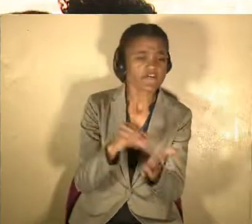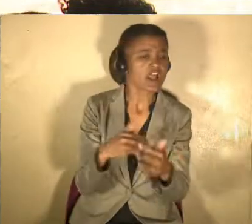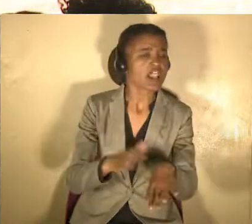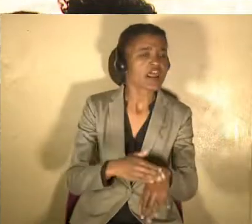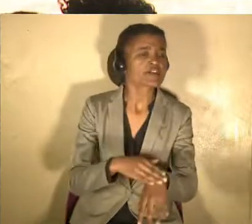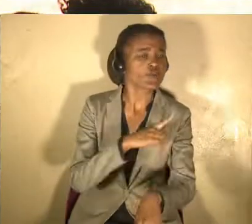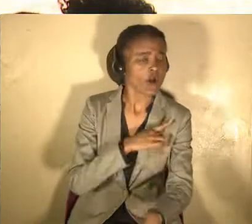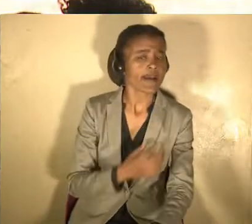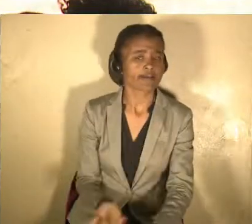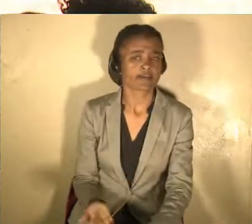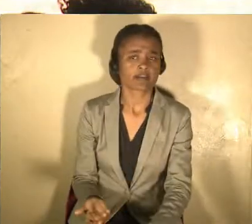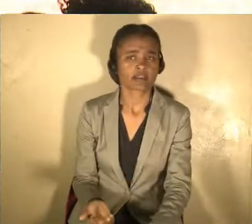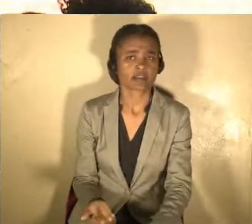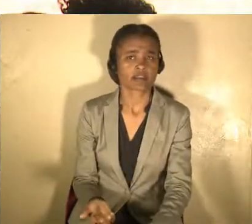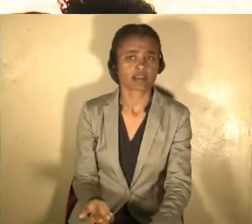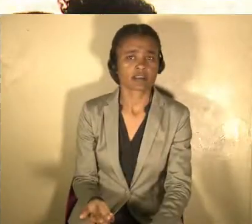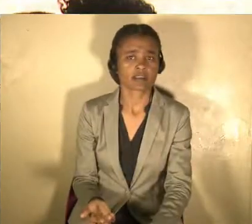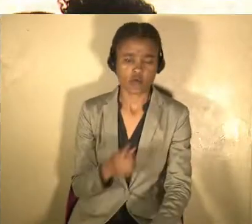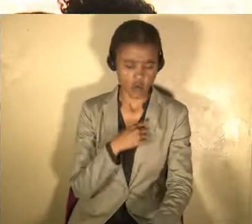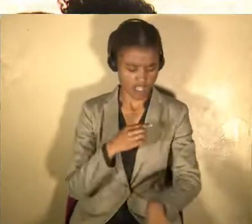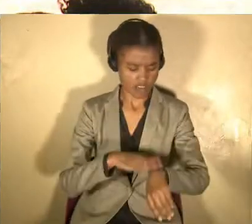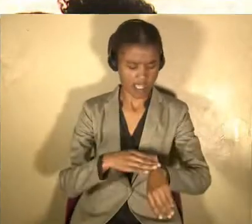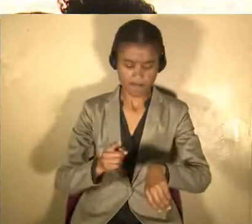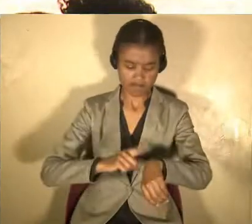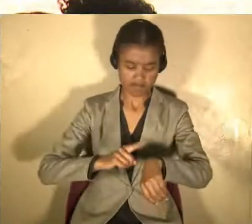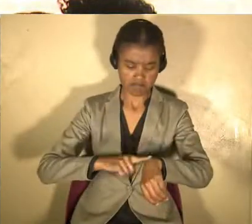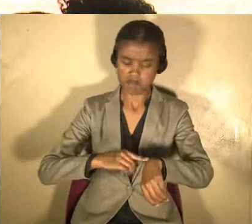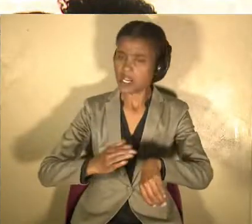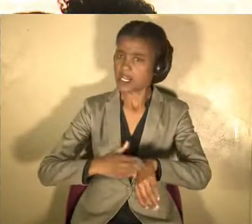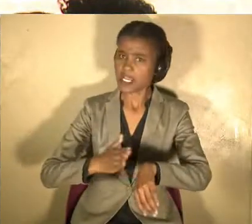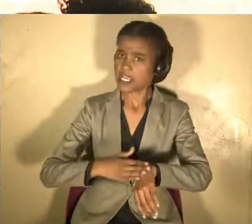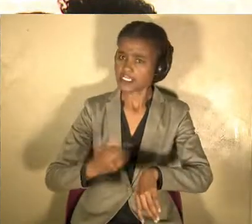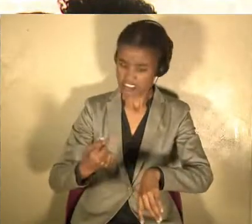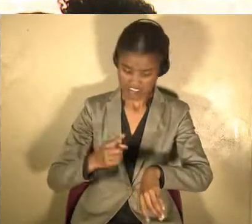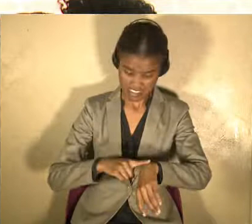to come to the clinic.